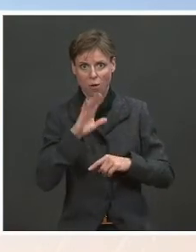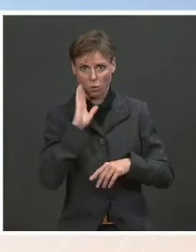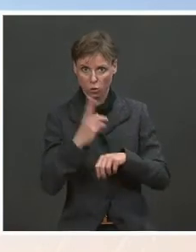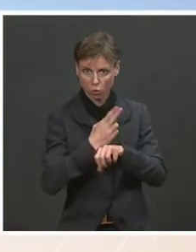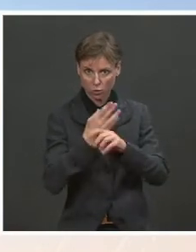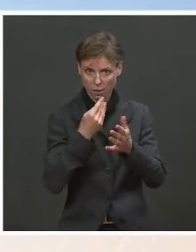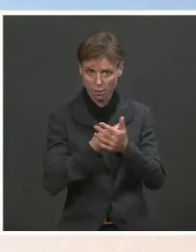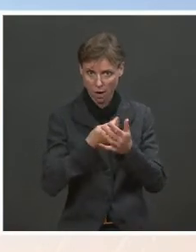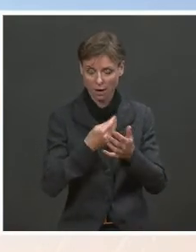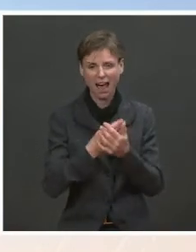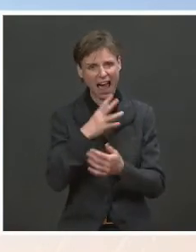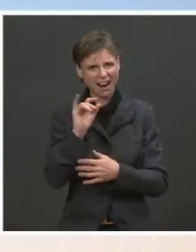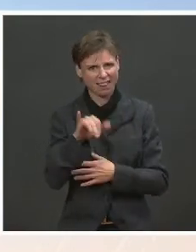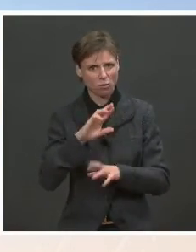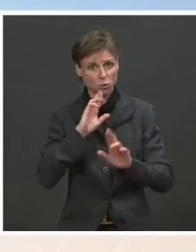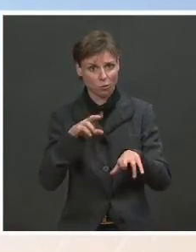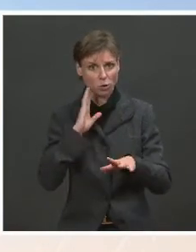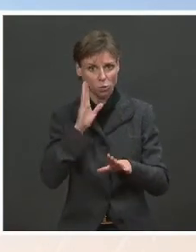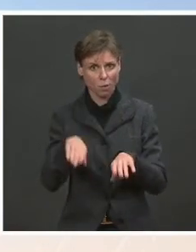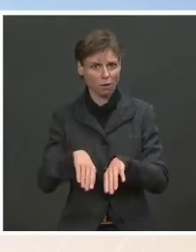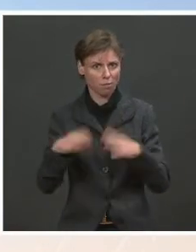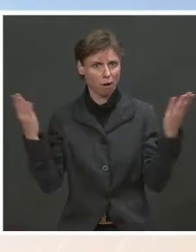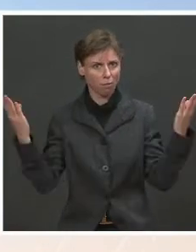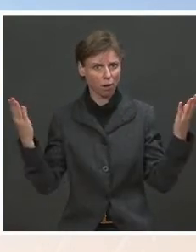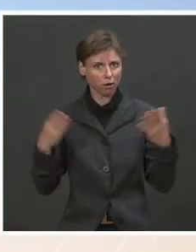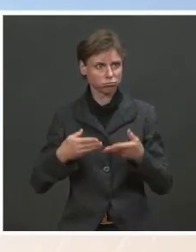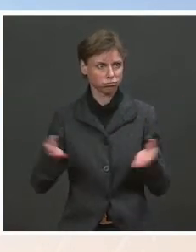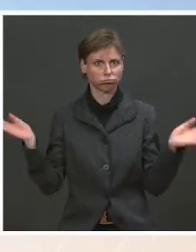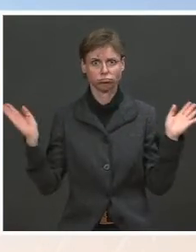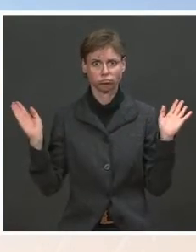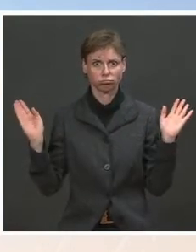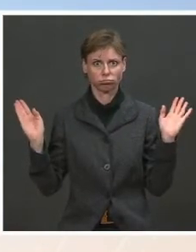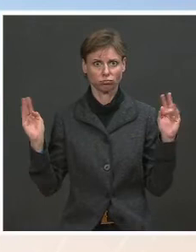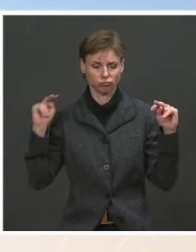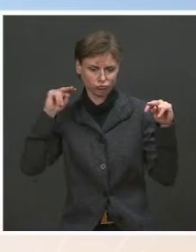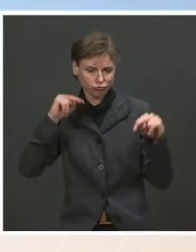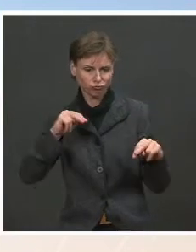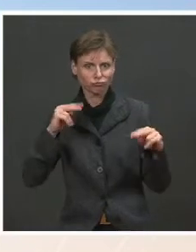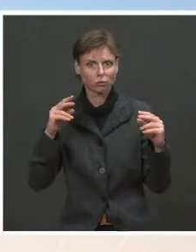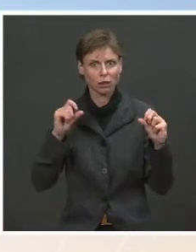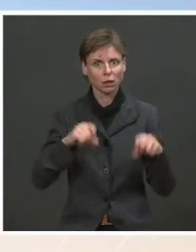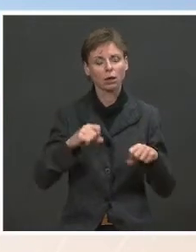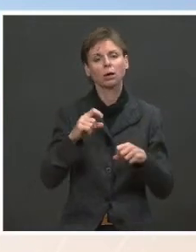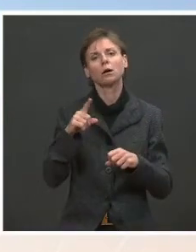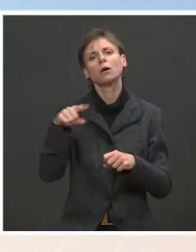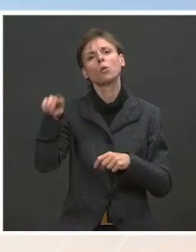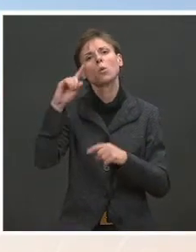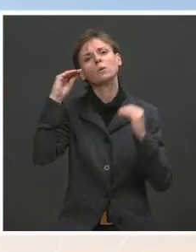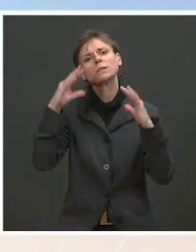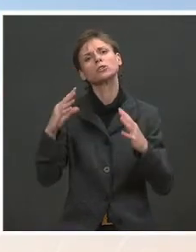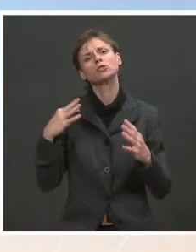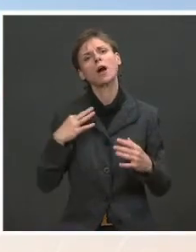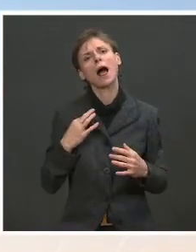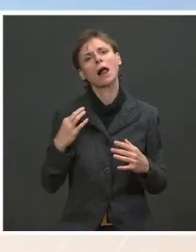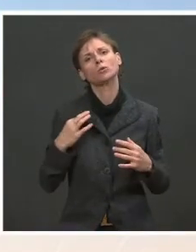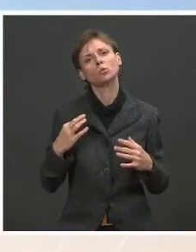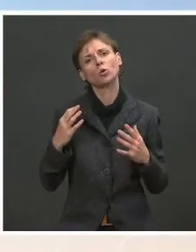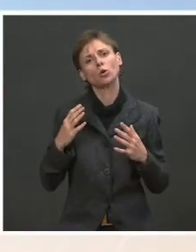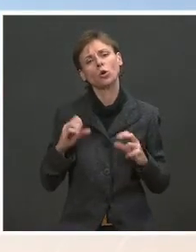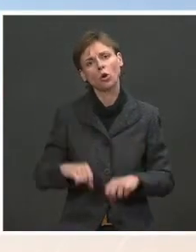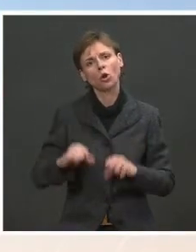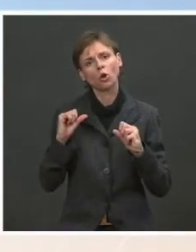Mr. Secretary, thank you for being here. Now that teachers are eligible in most every state, what do you say to those teachers and school officials